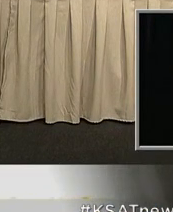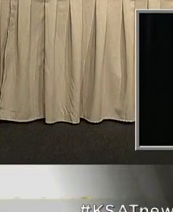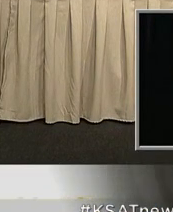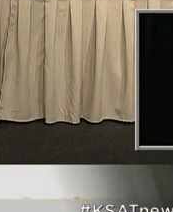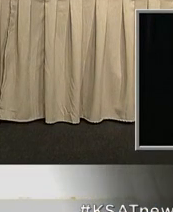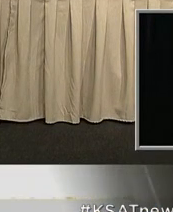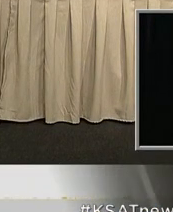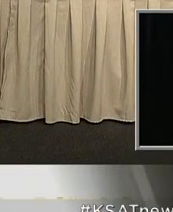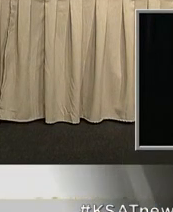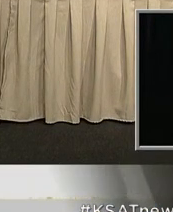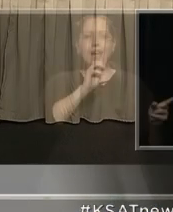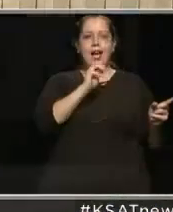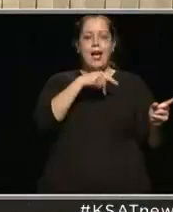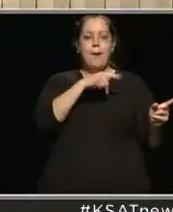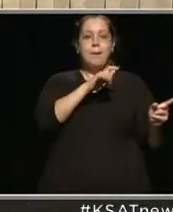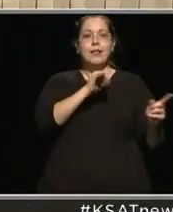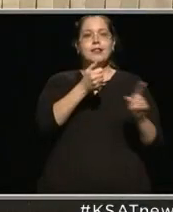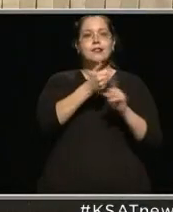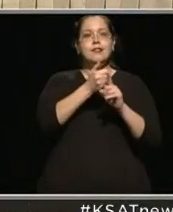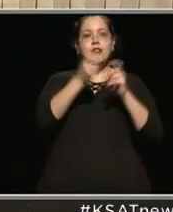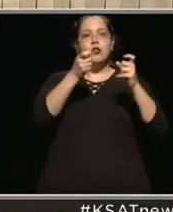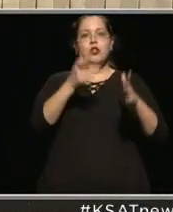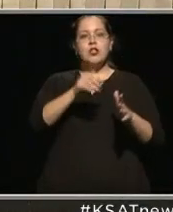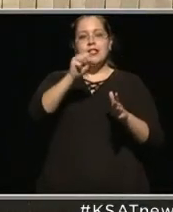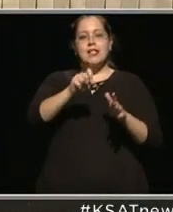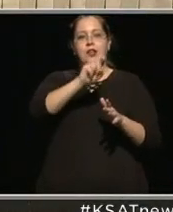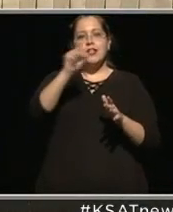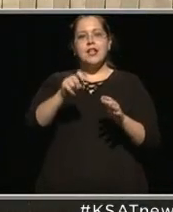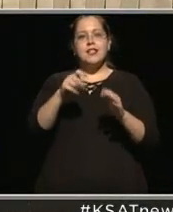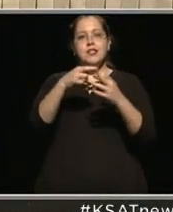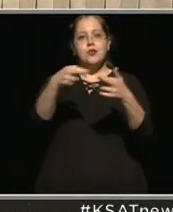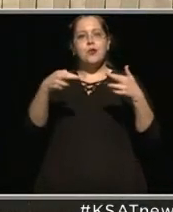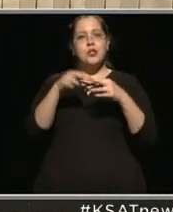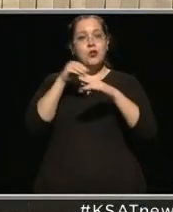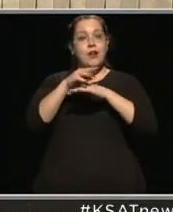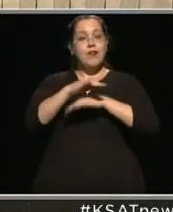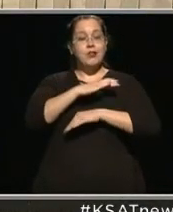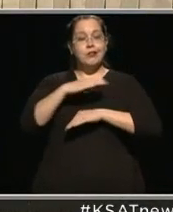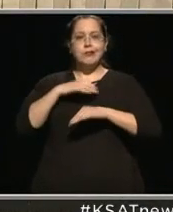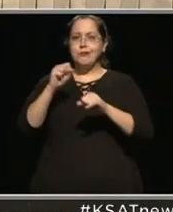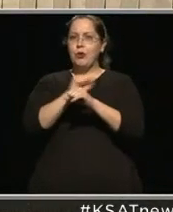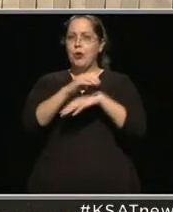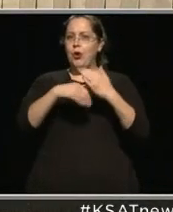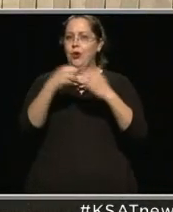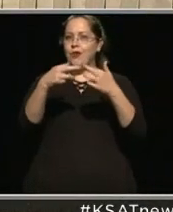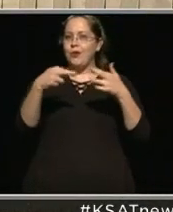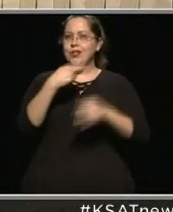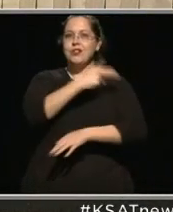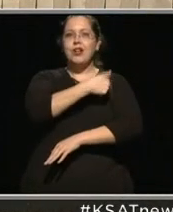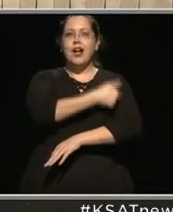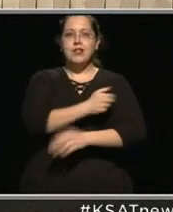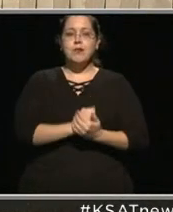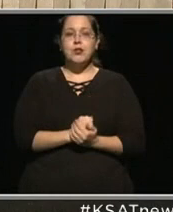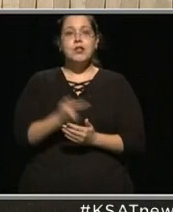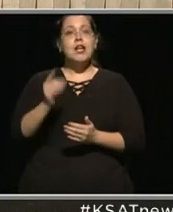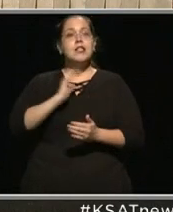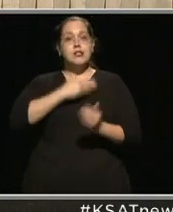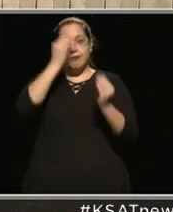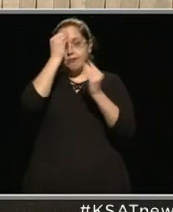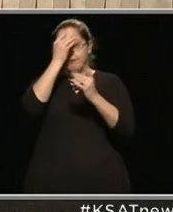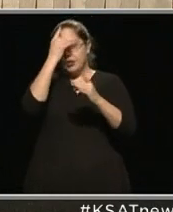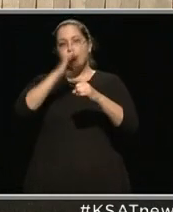number of cases. Let's listen in. South Texas Regional Advisory Council coordinating with all of our regional hospitals. This is our update